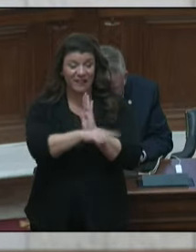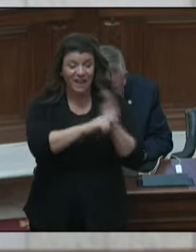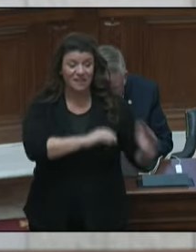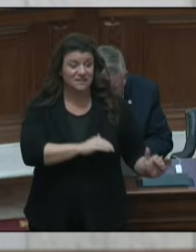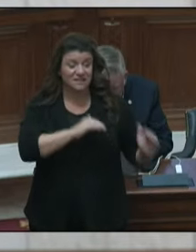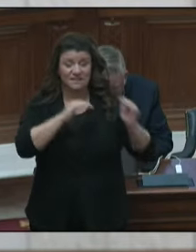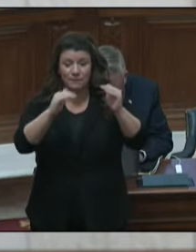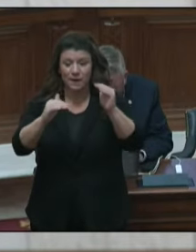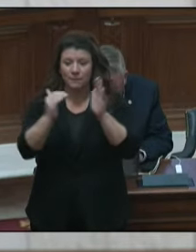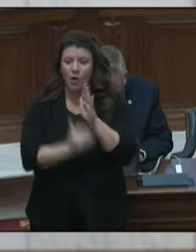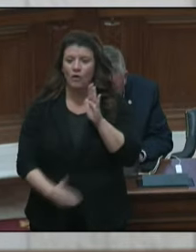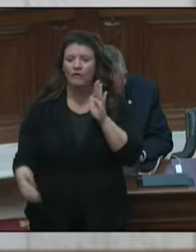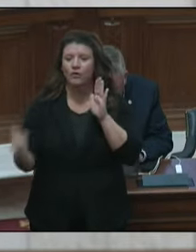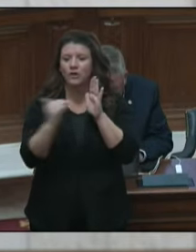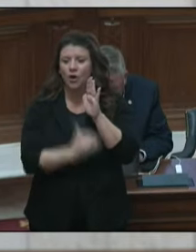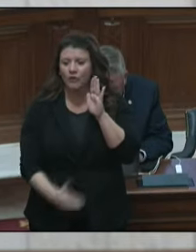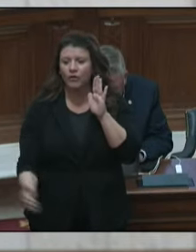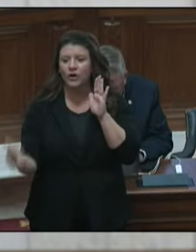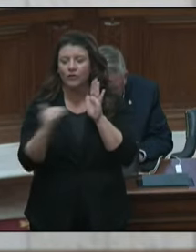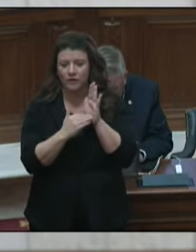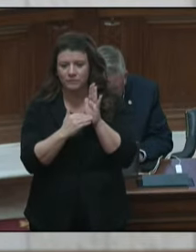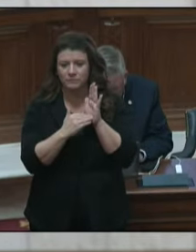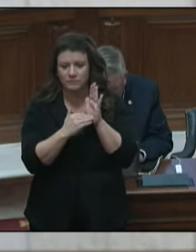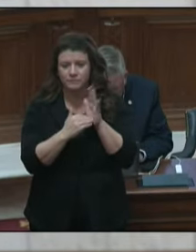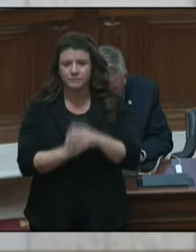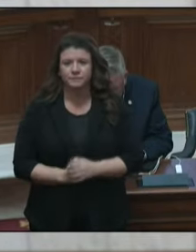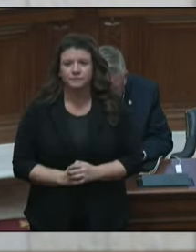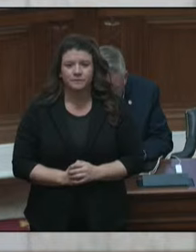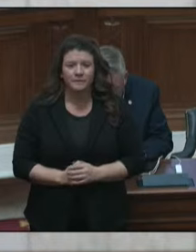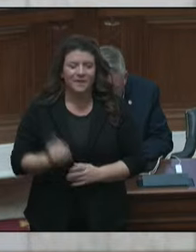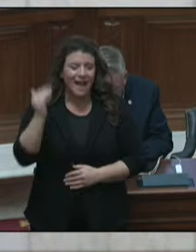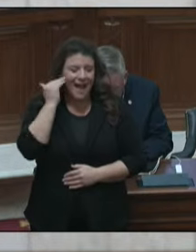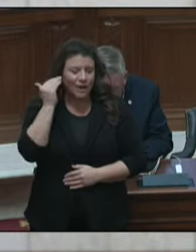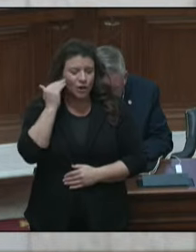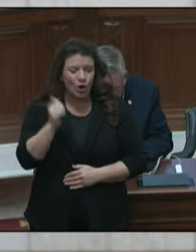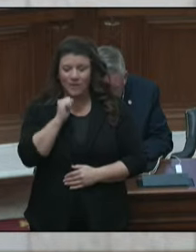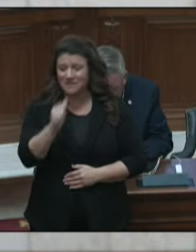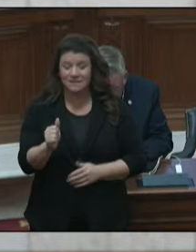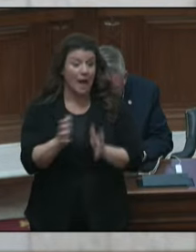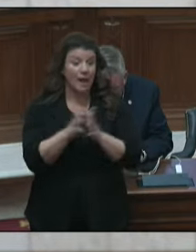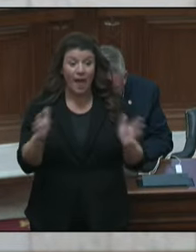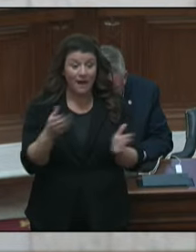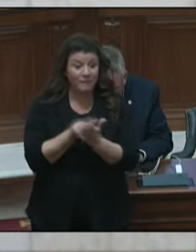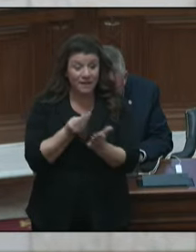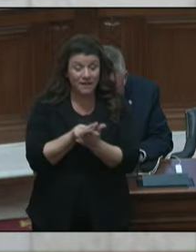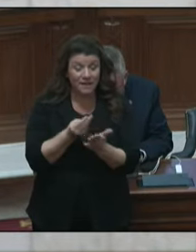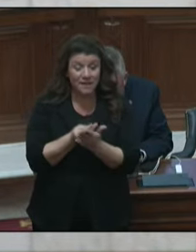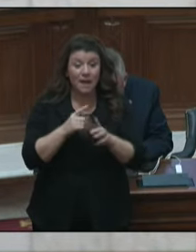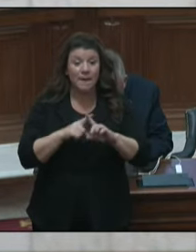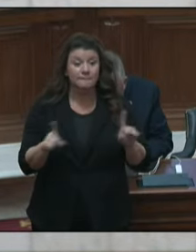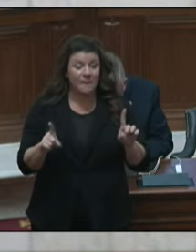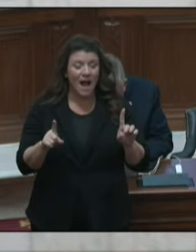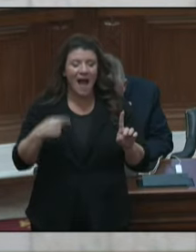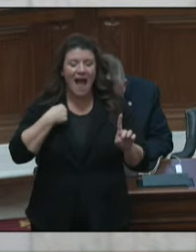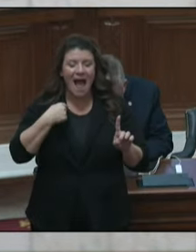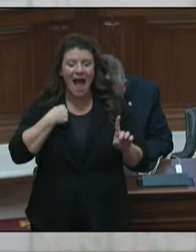for us over and over and over and over and over. I know this is not all the money in the world, but